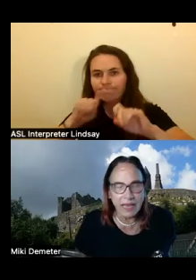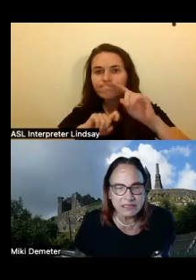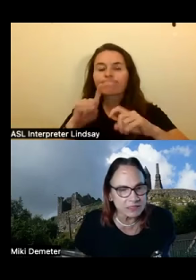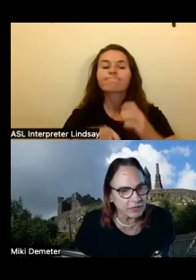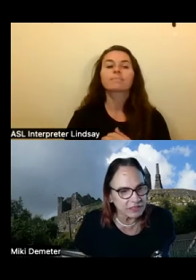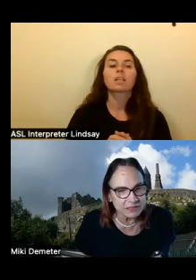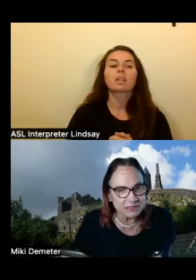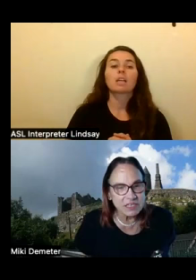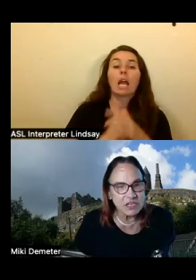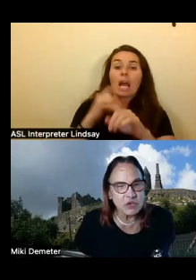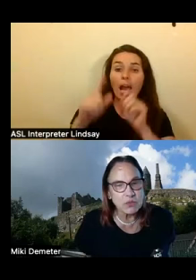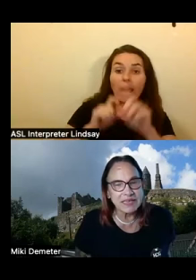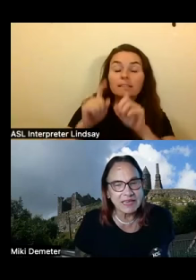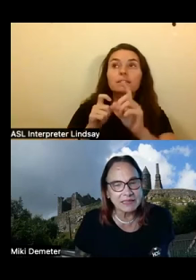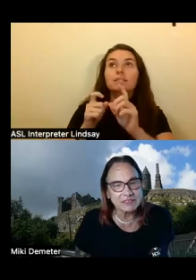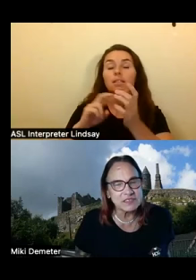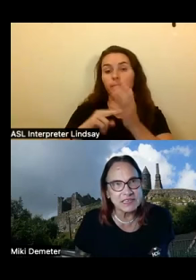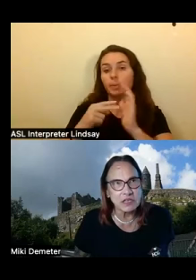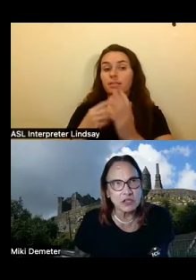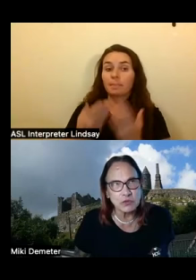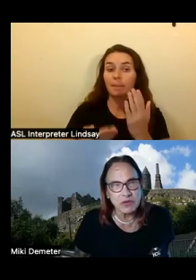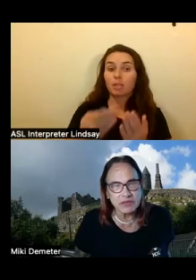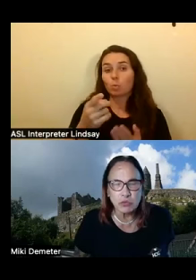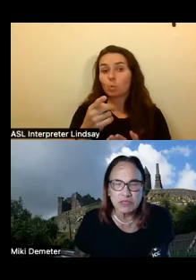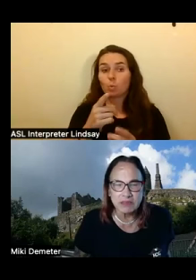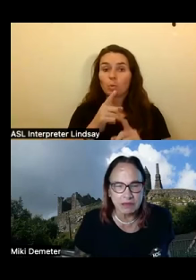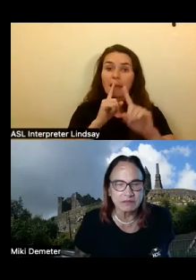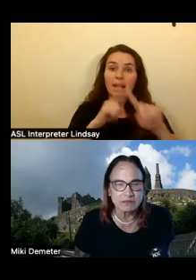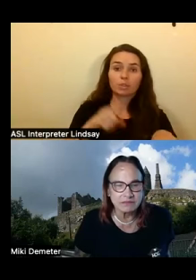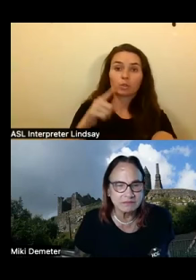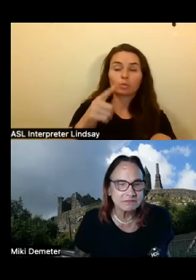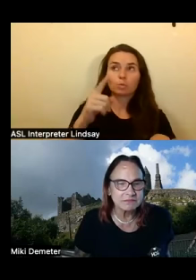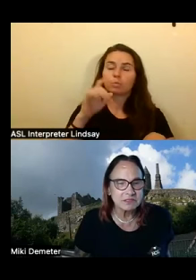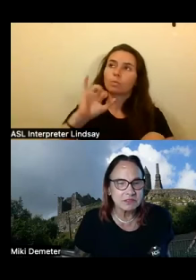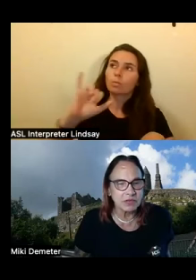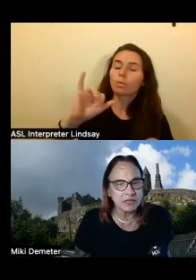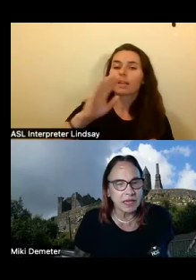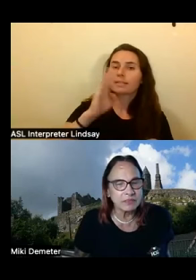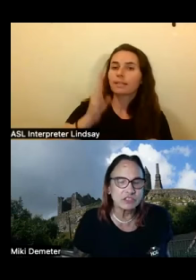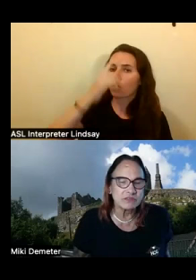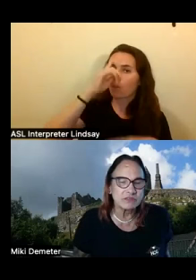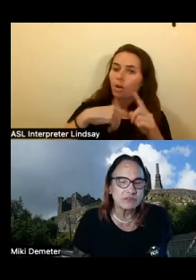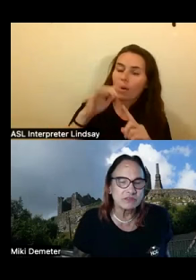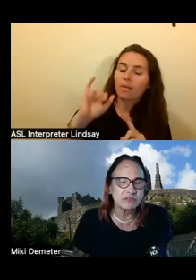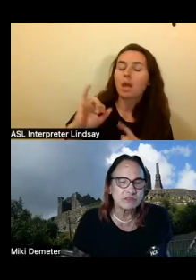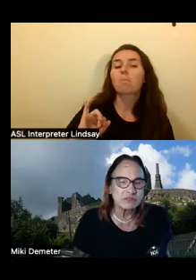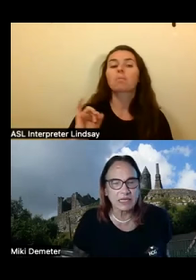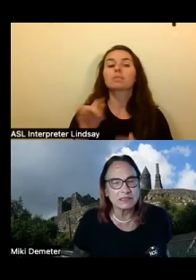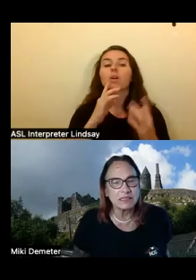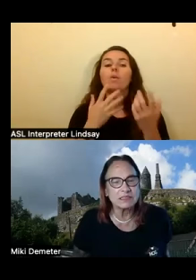by asking questions, you may get answers that you never really thought of, right?